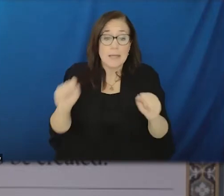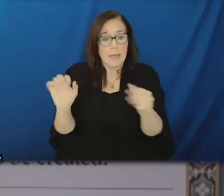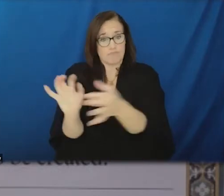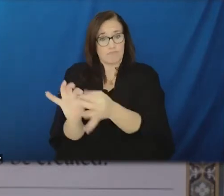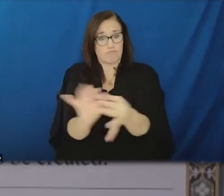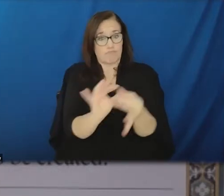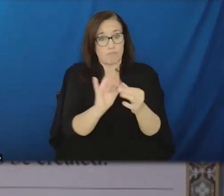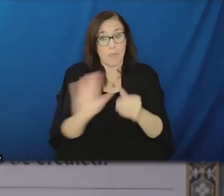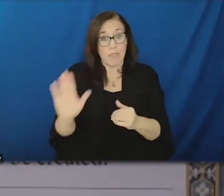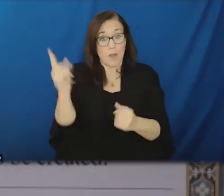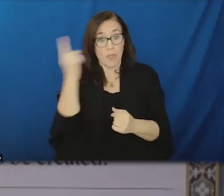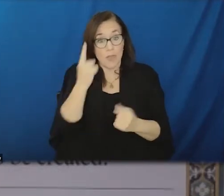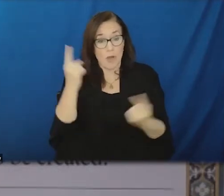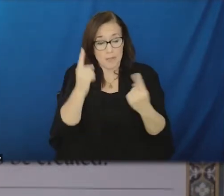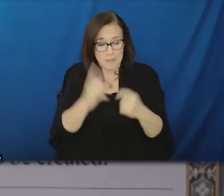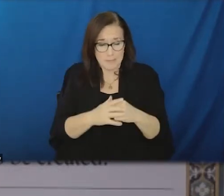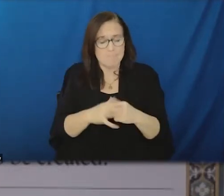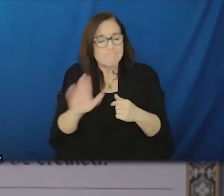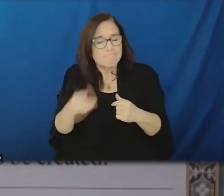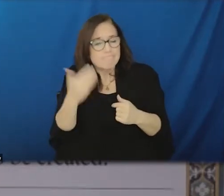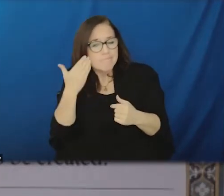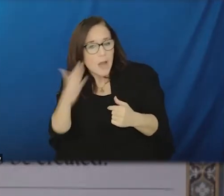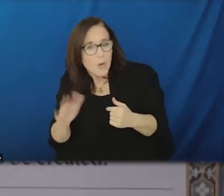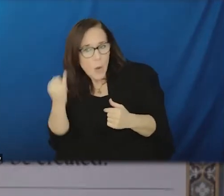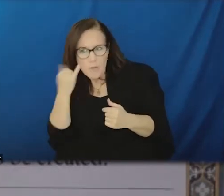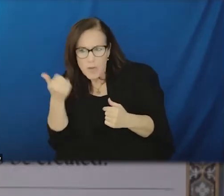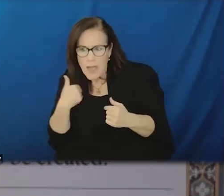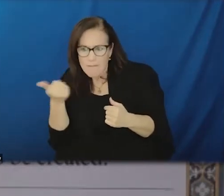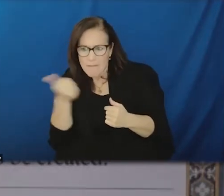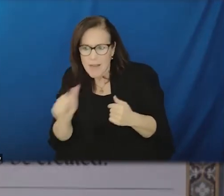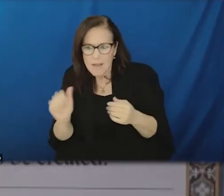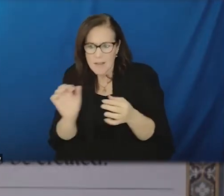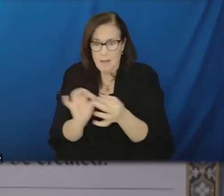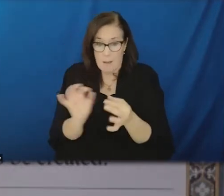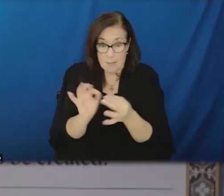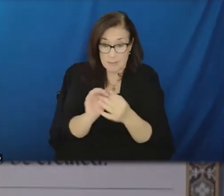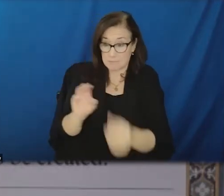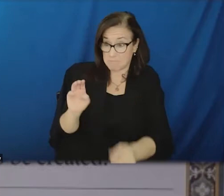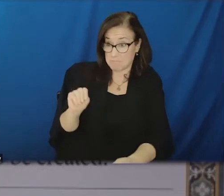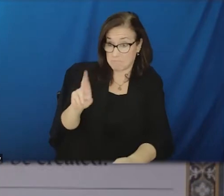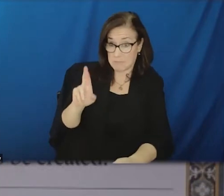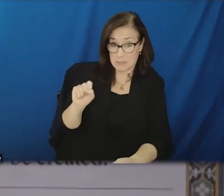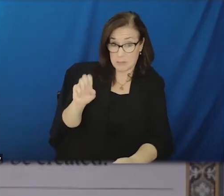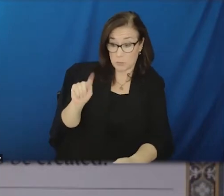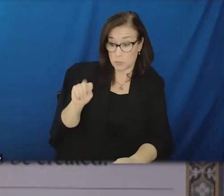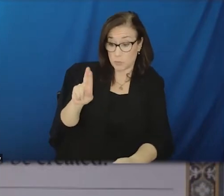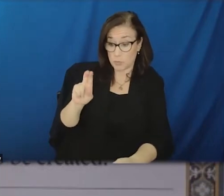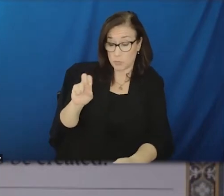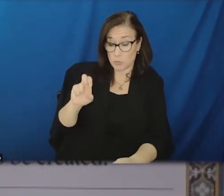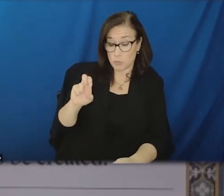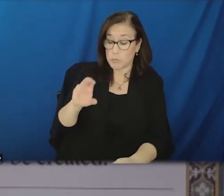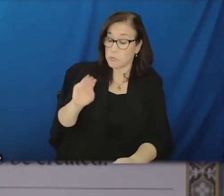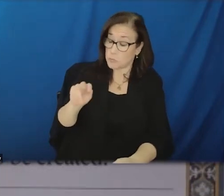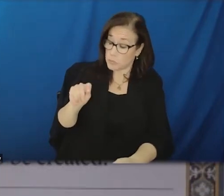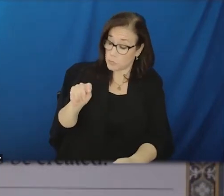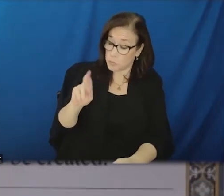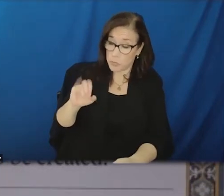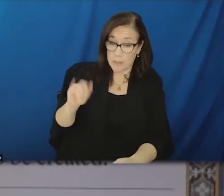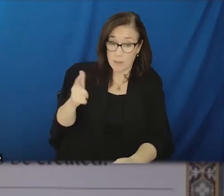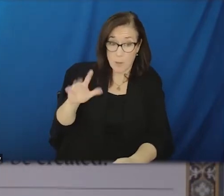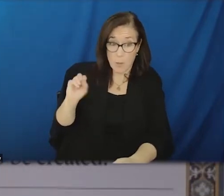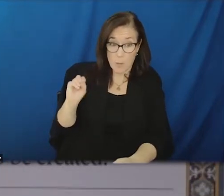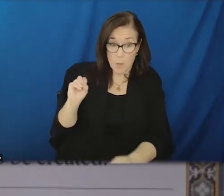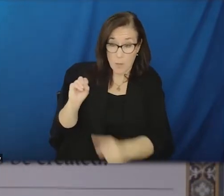I don't know offhand if we have any comments. Ms. Trio, are there any public comments on